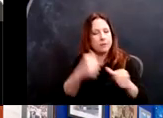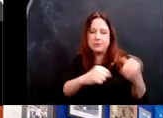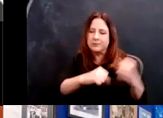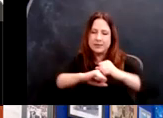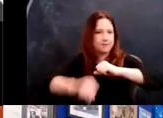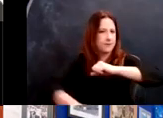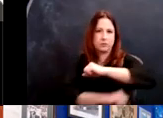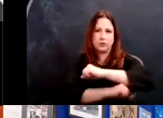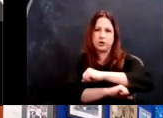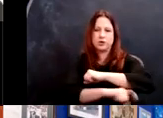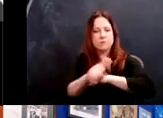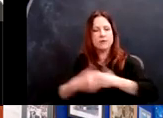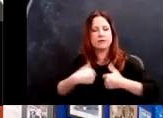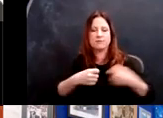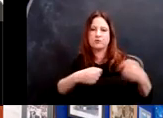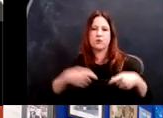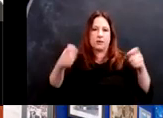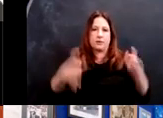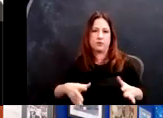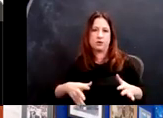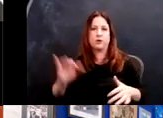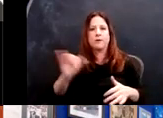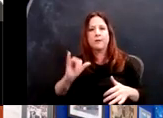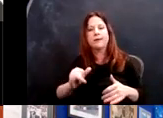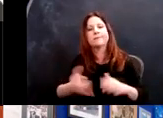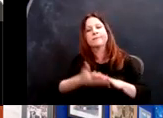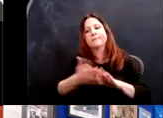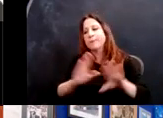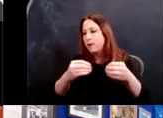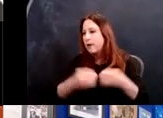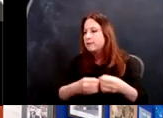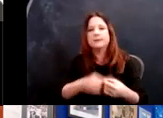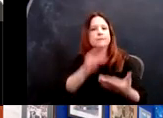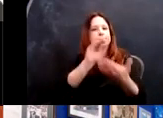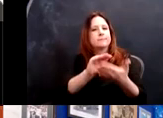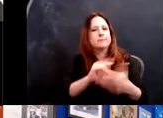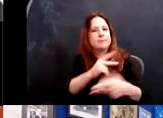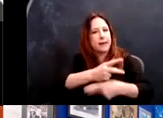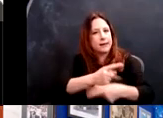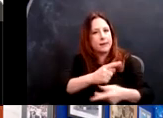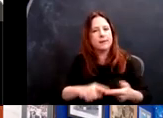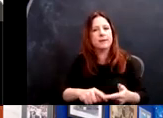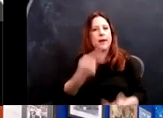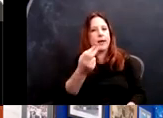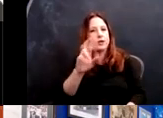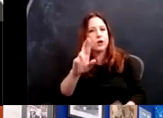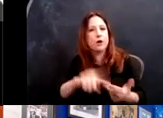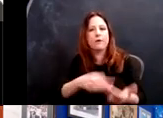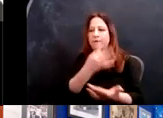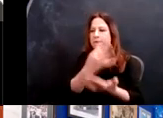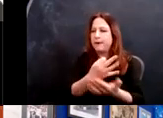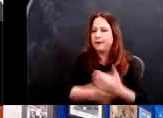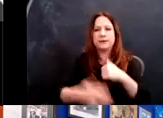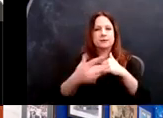we do things like the actual administration, record keeping, data keeping, human resources, finance, technology.